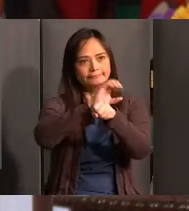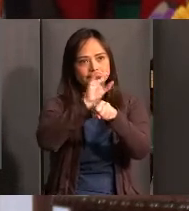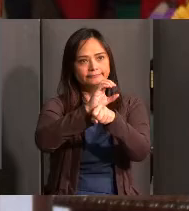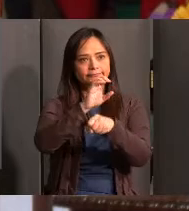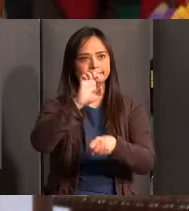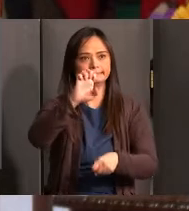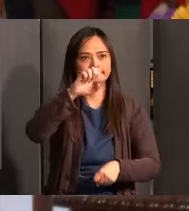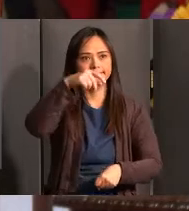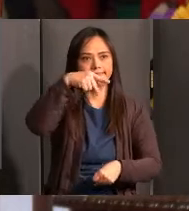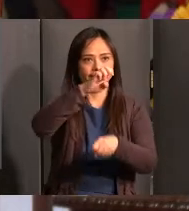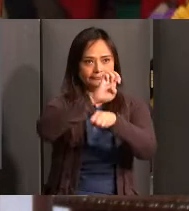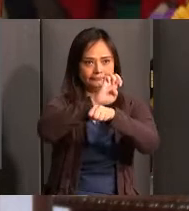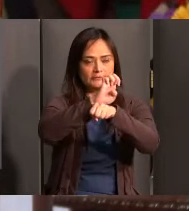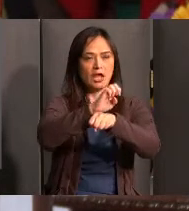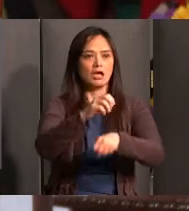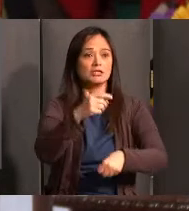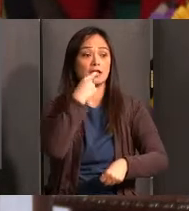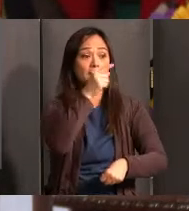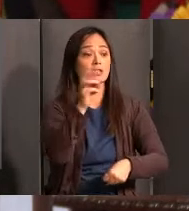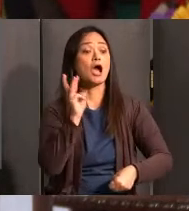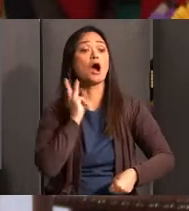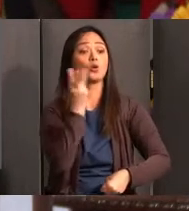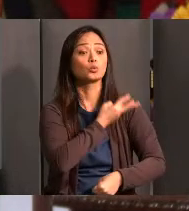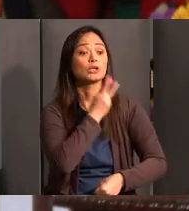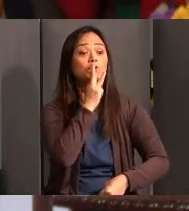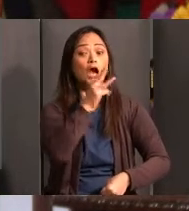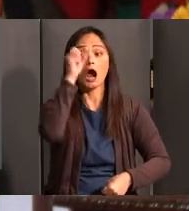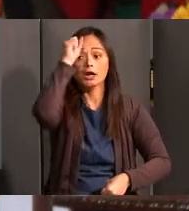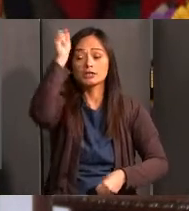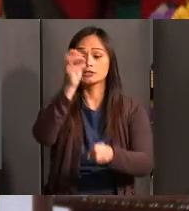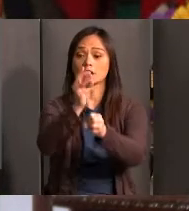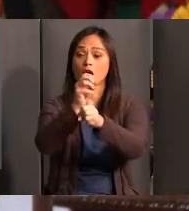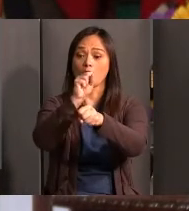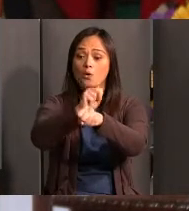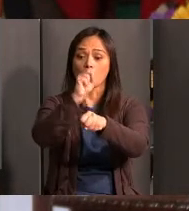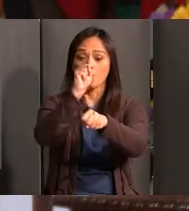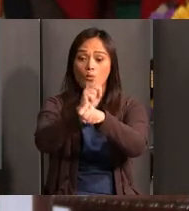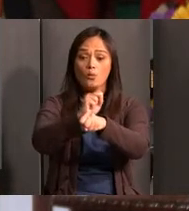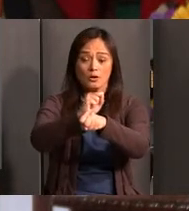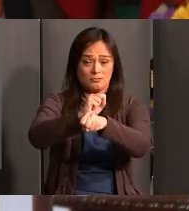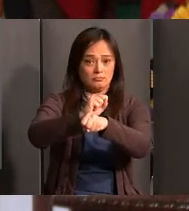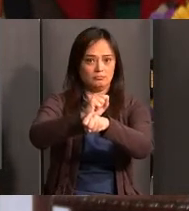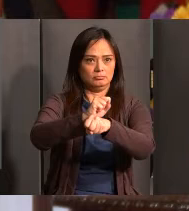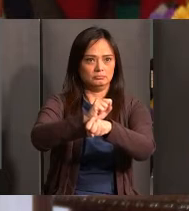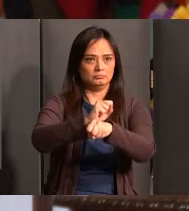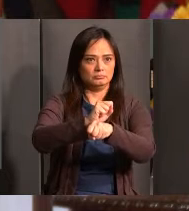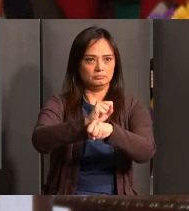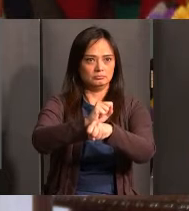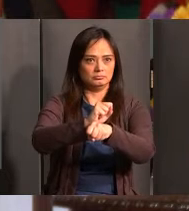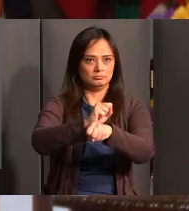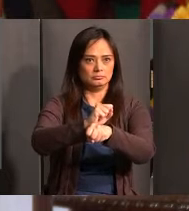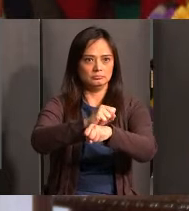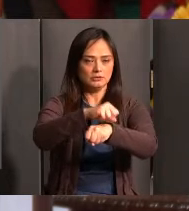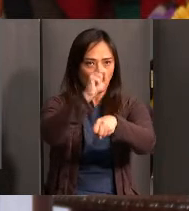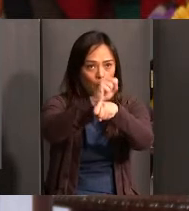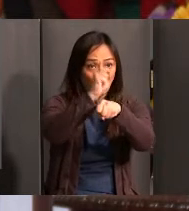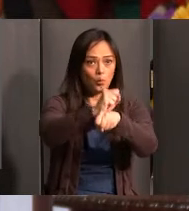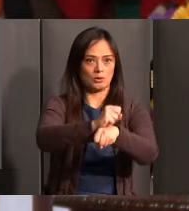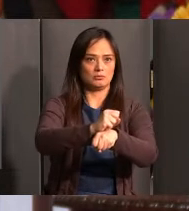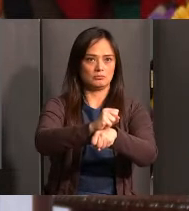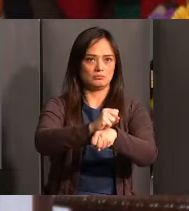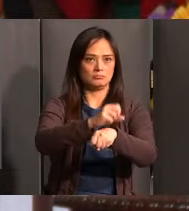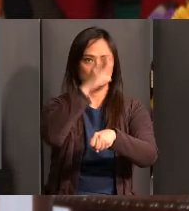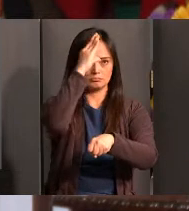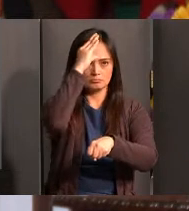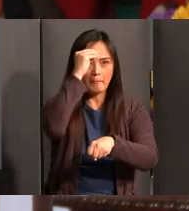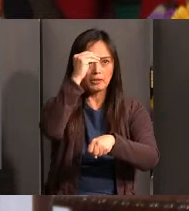them, we are His workmanship. The Lighthouse Bible Baptist Church